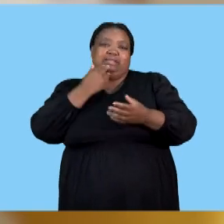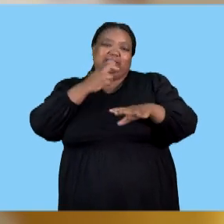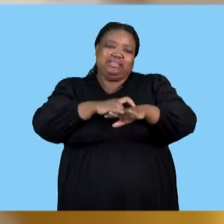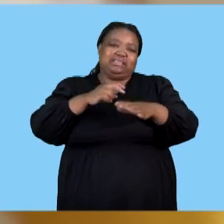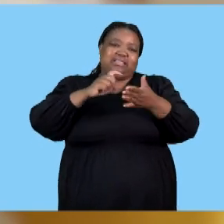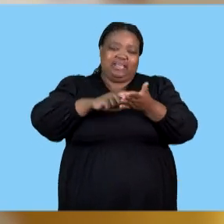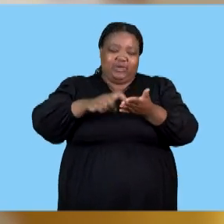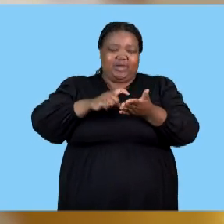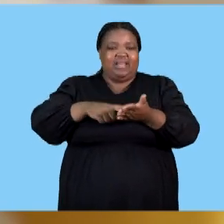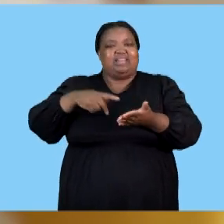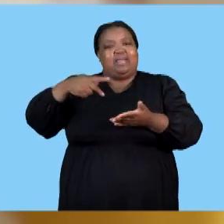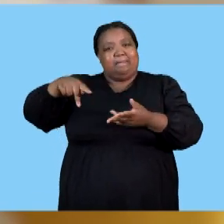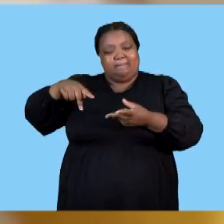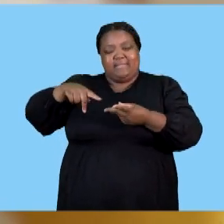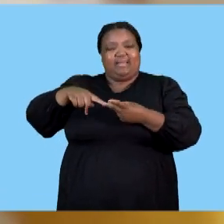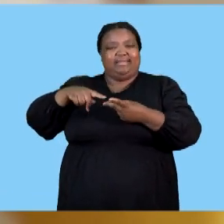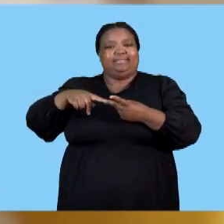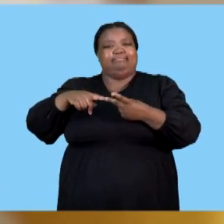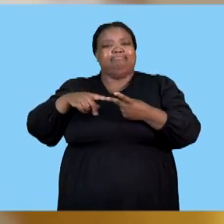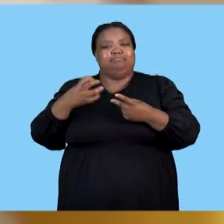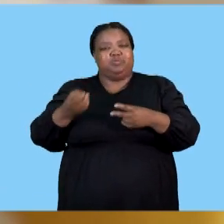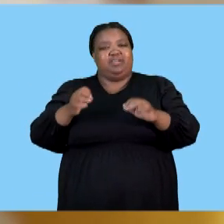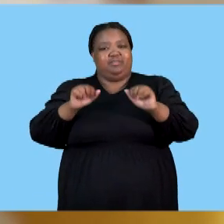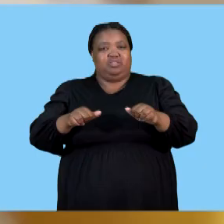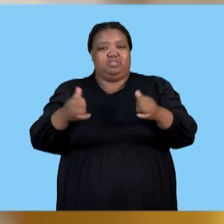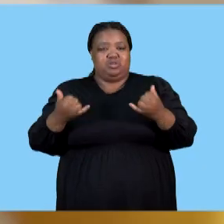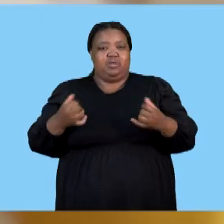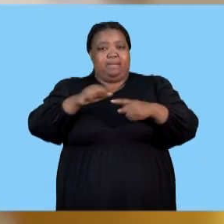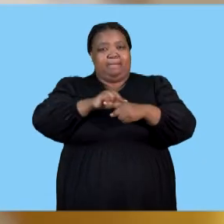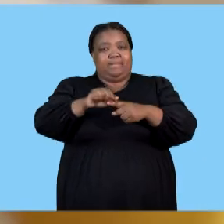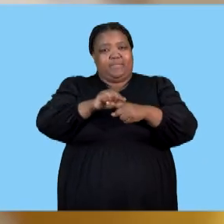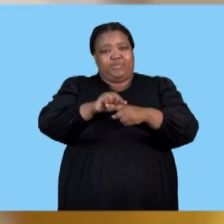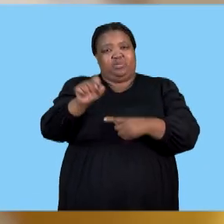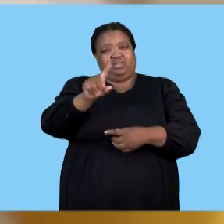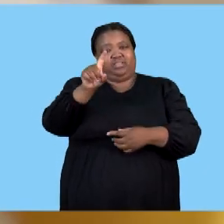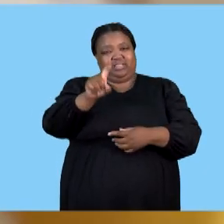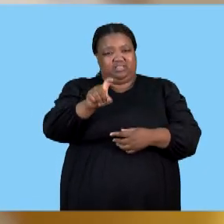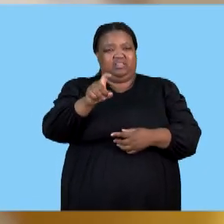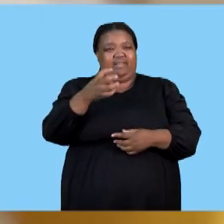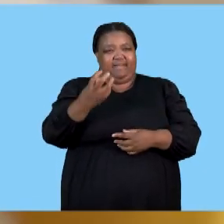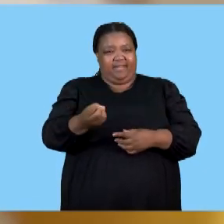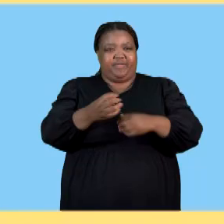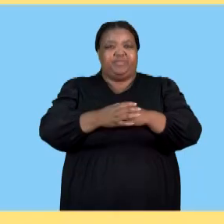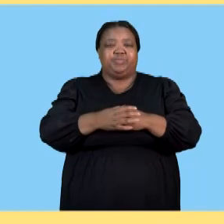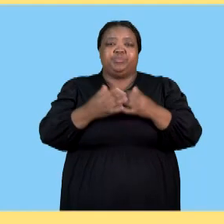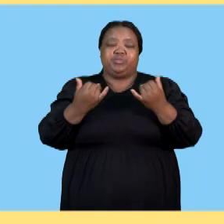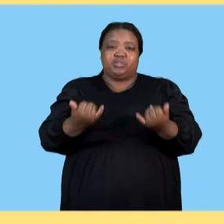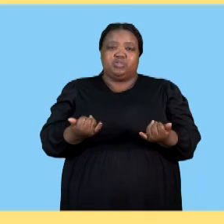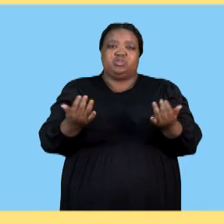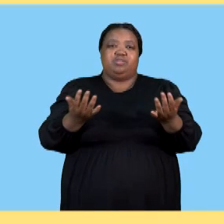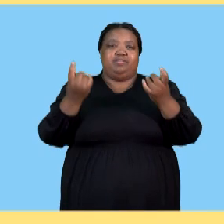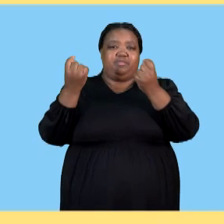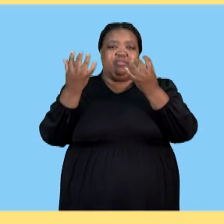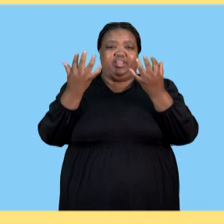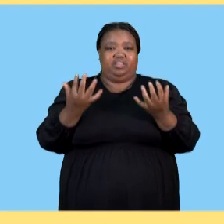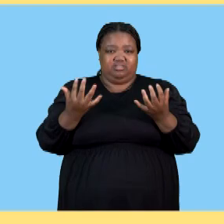also need a calculator. All right, let us begin. With me here, I have a practice question, which is an extract of